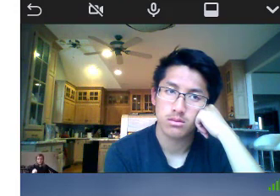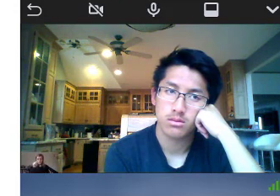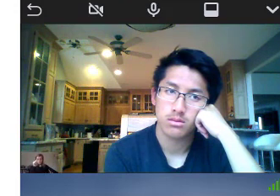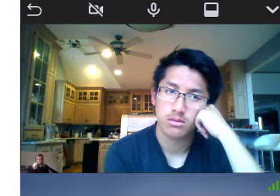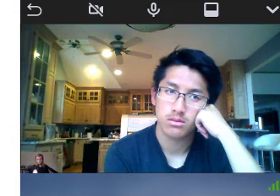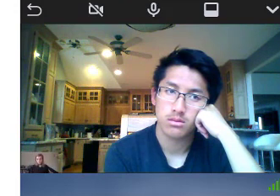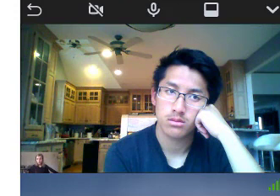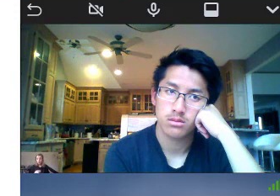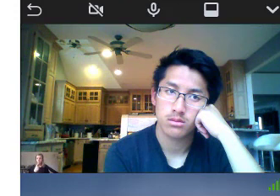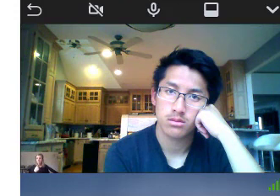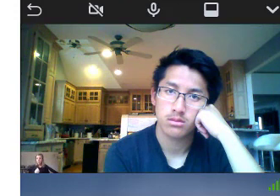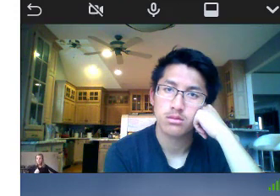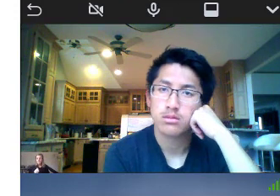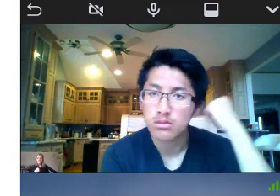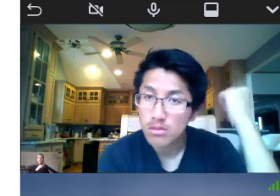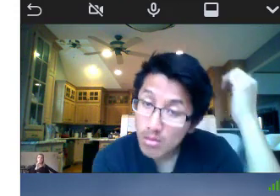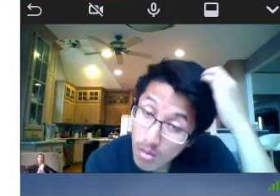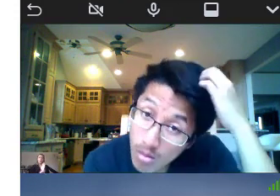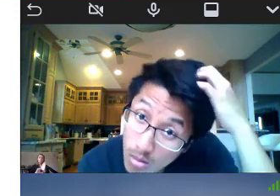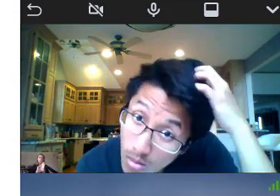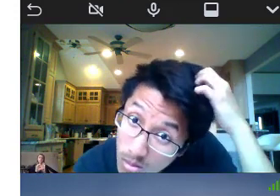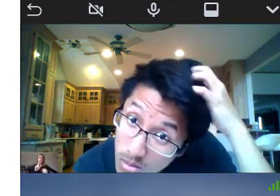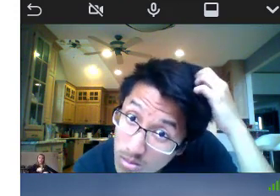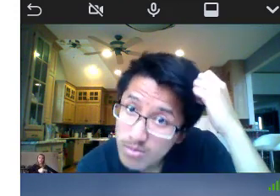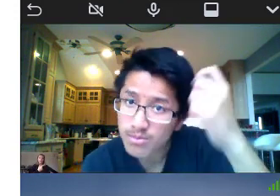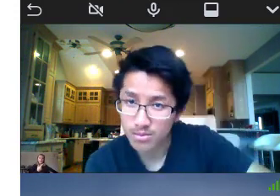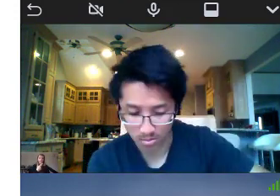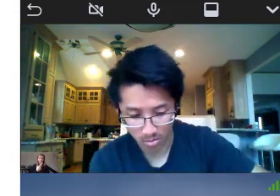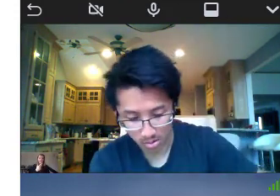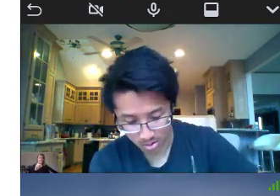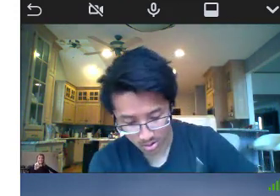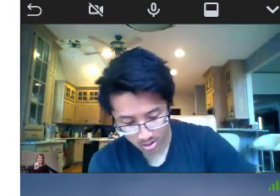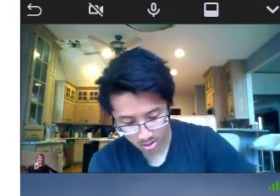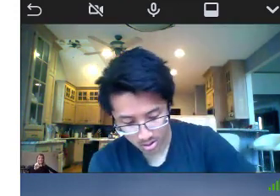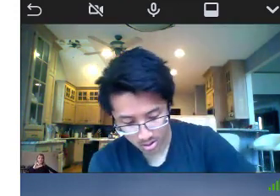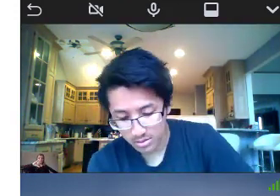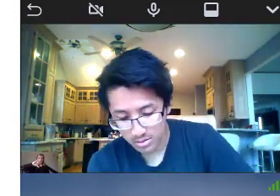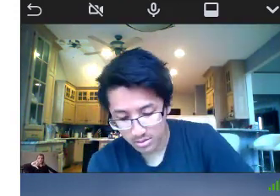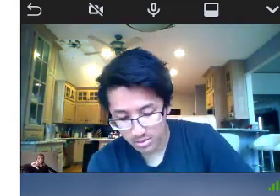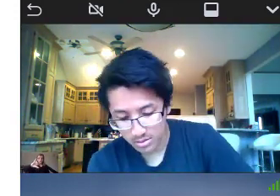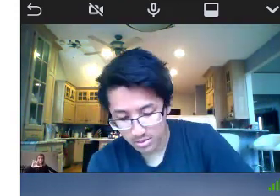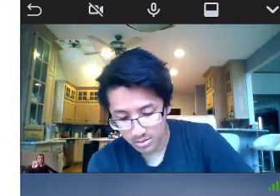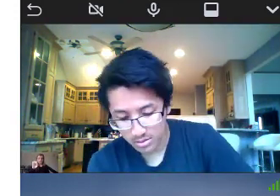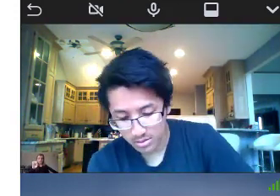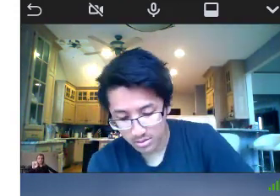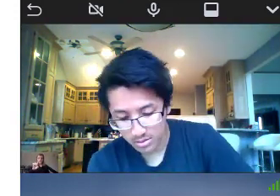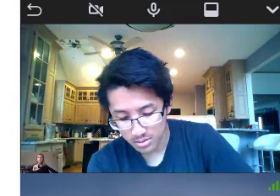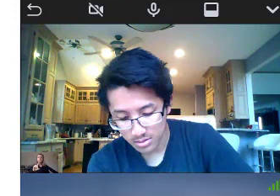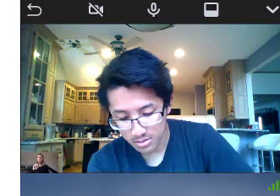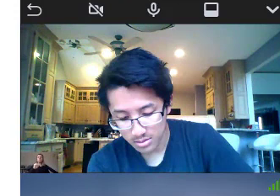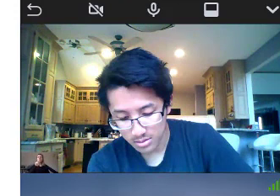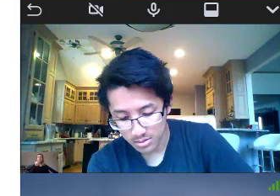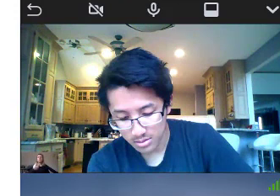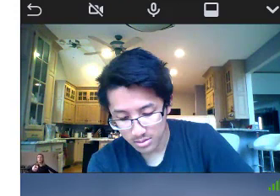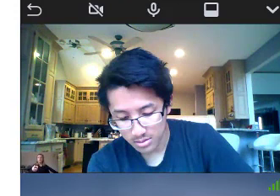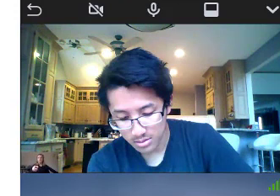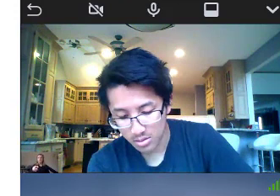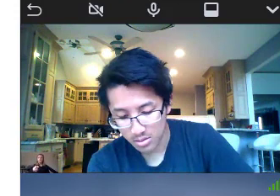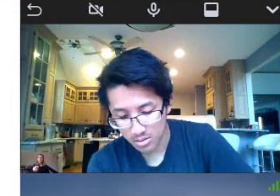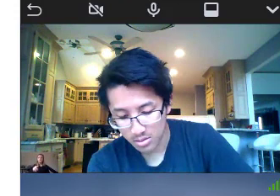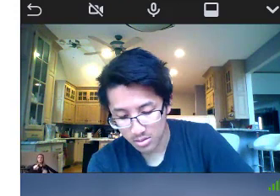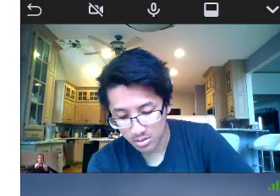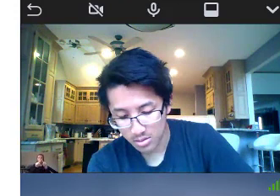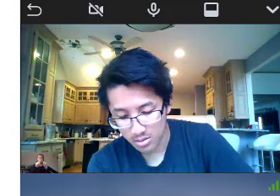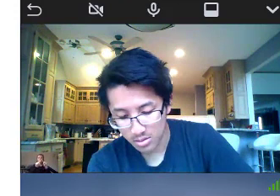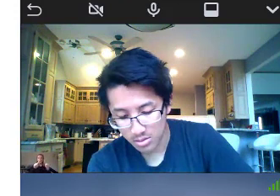be in these cases, right? So sometimes, like if we look at the hexagons, there's two different hexagons and two different squares. So we got to think about how